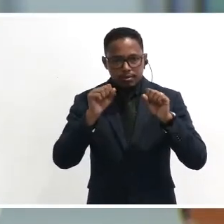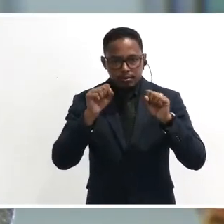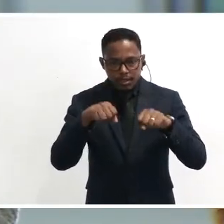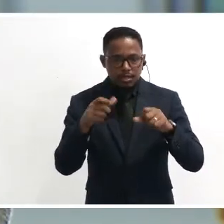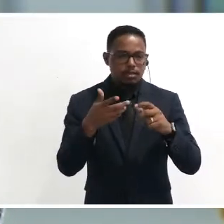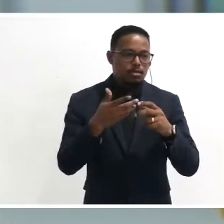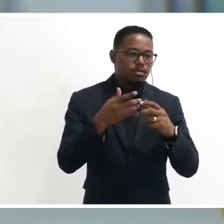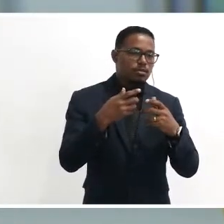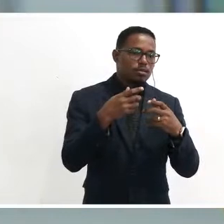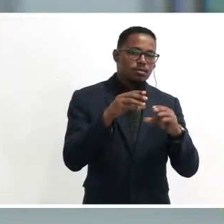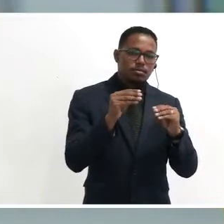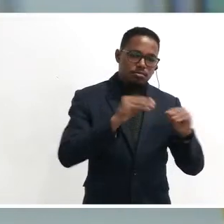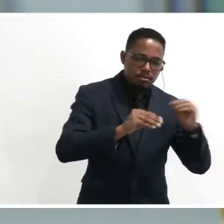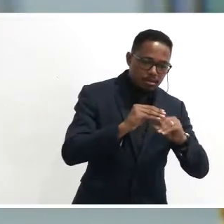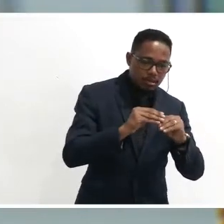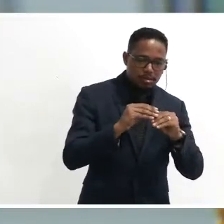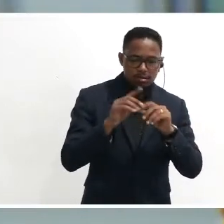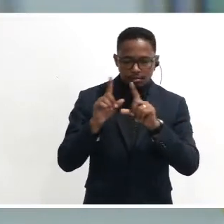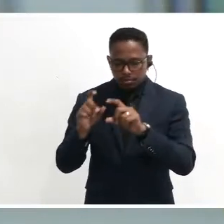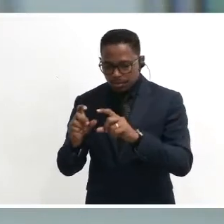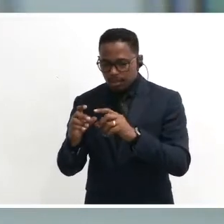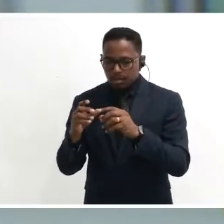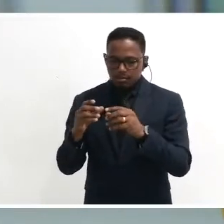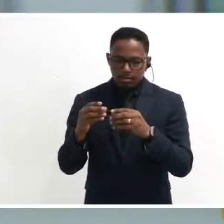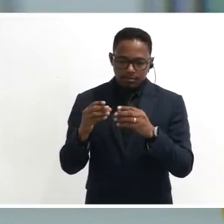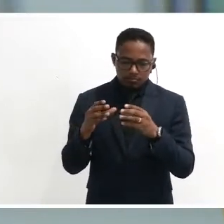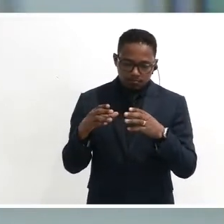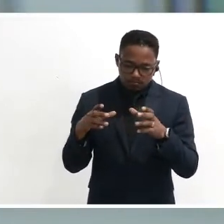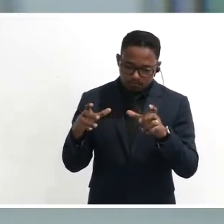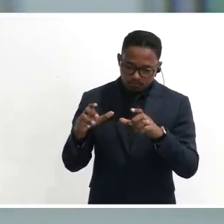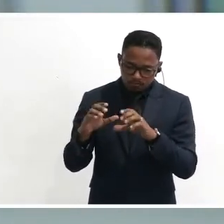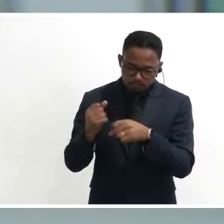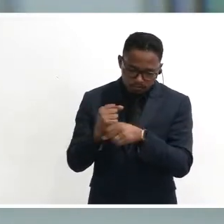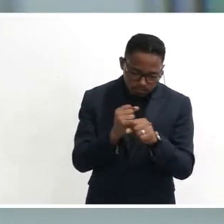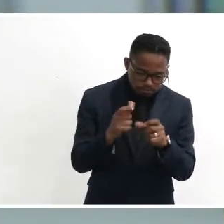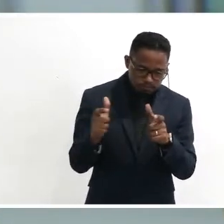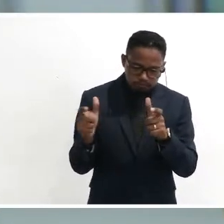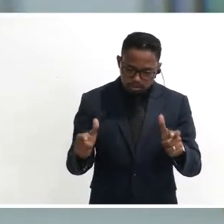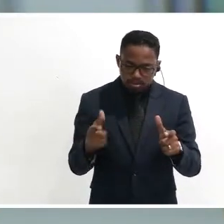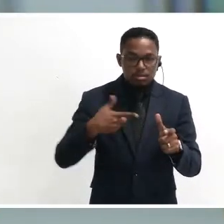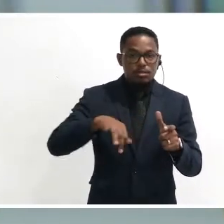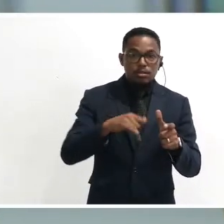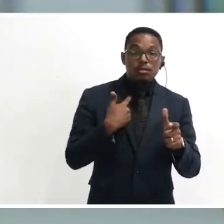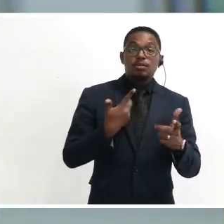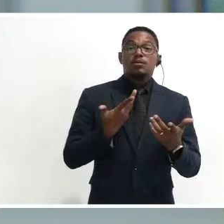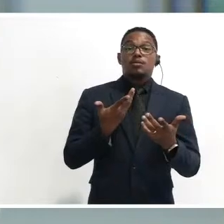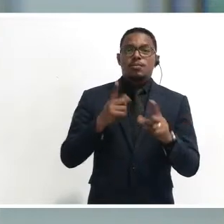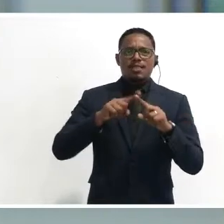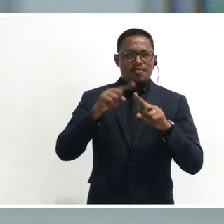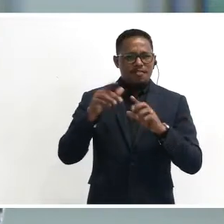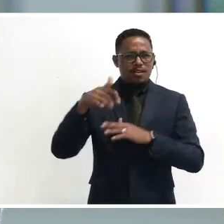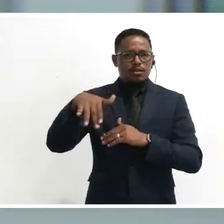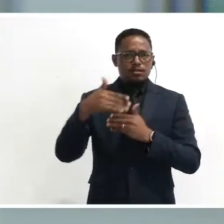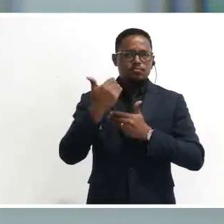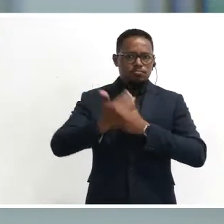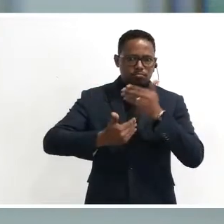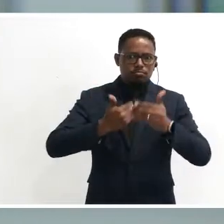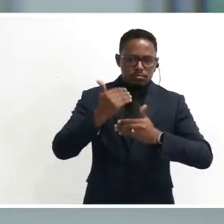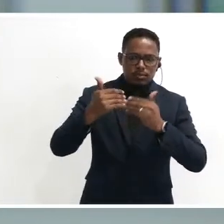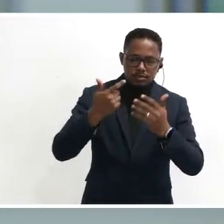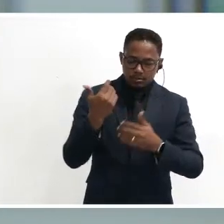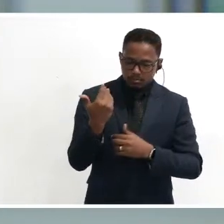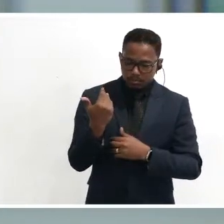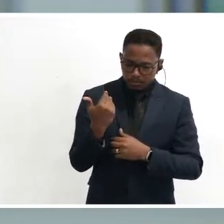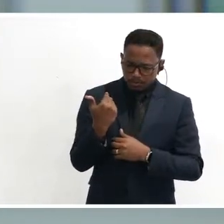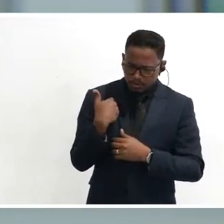and from that, there were a few let's say processes where there's already like an industry standard